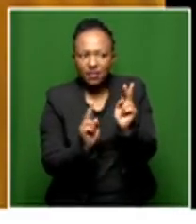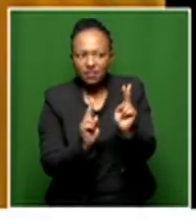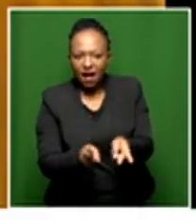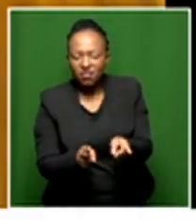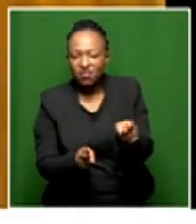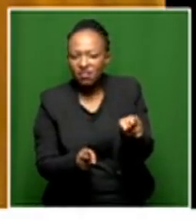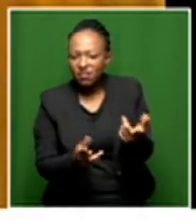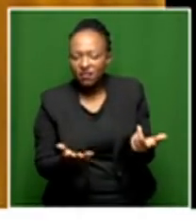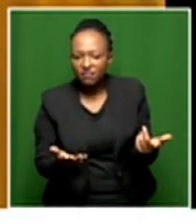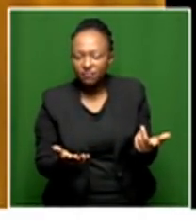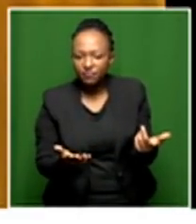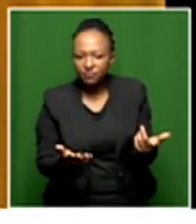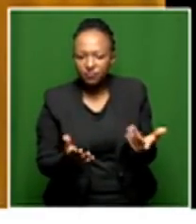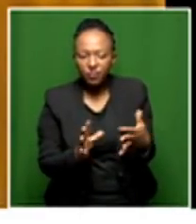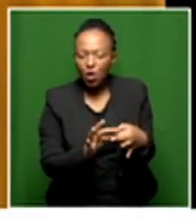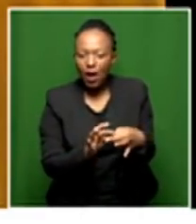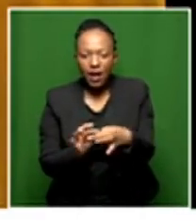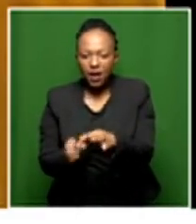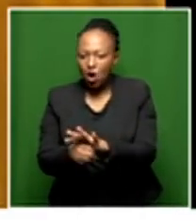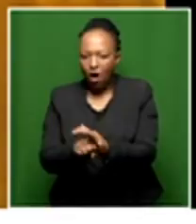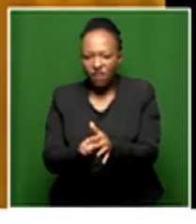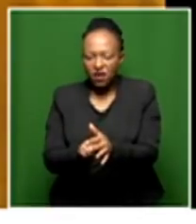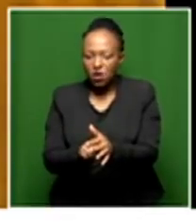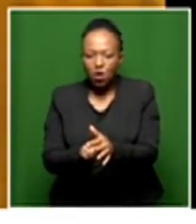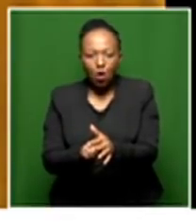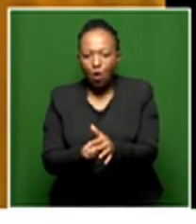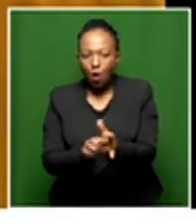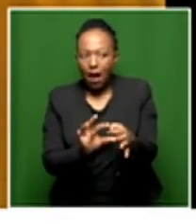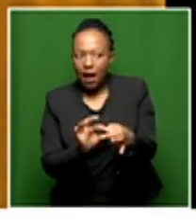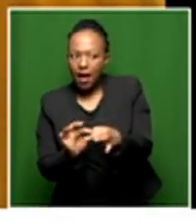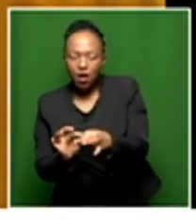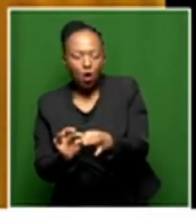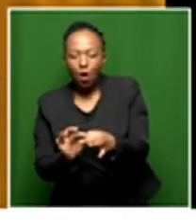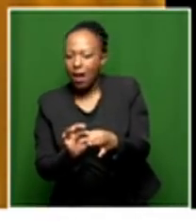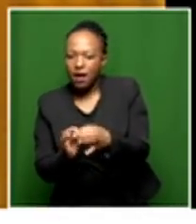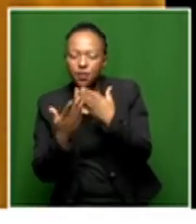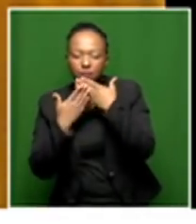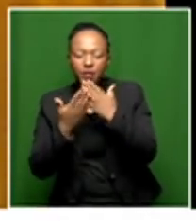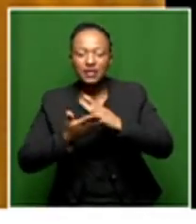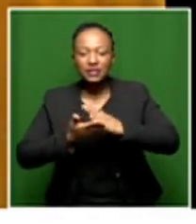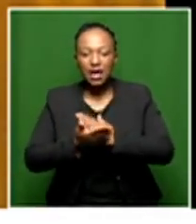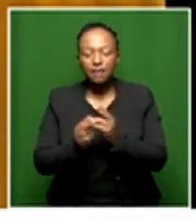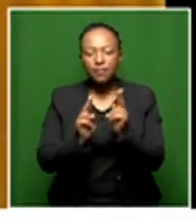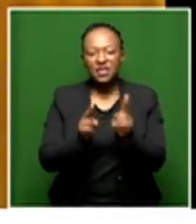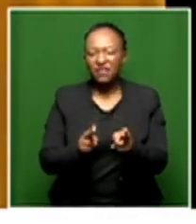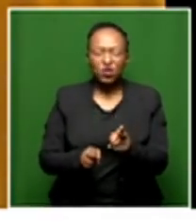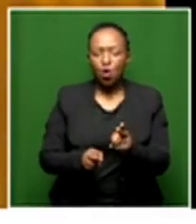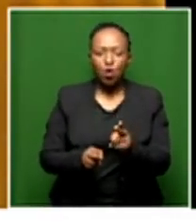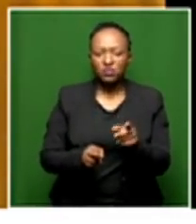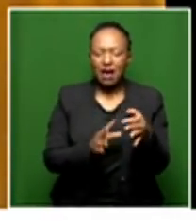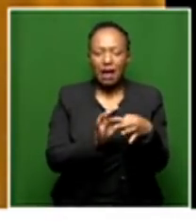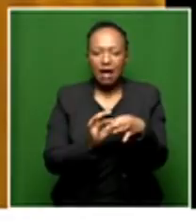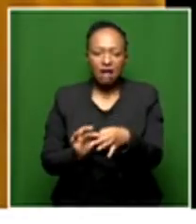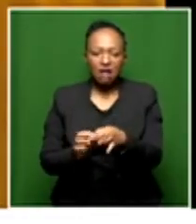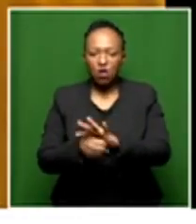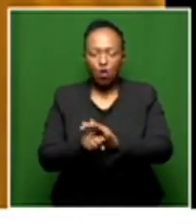was not related to COVID or if it was related to COVID. There are some reasons where the deaths are obviously not due to COVID. Say,